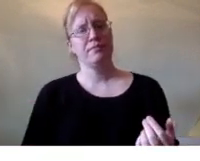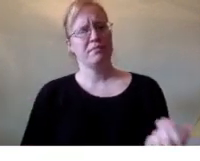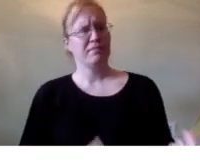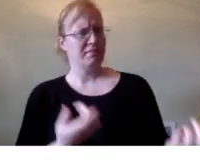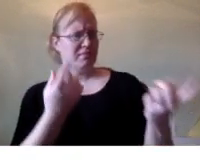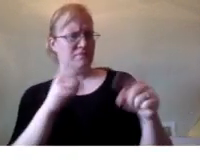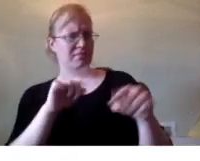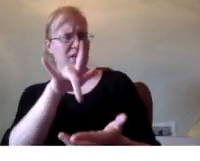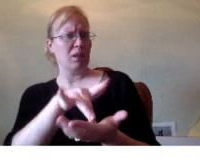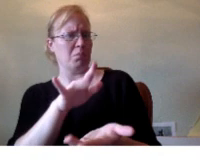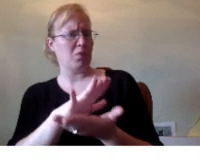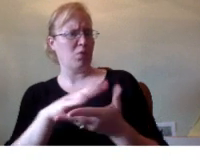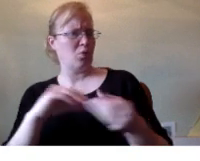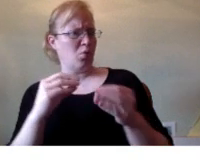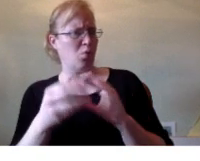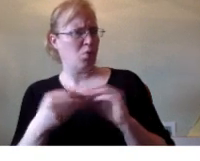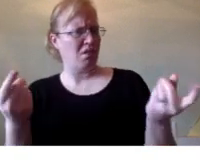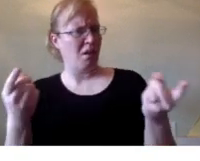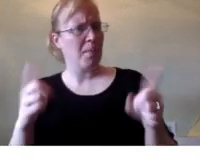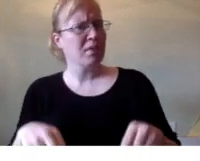of the story?